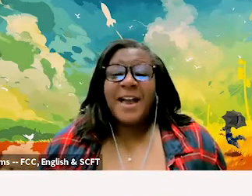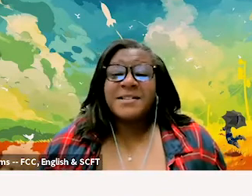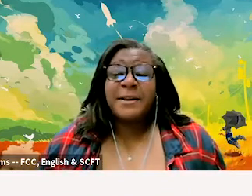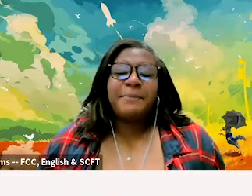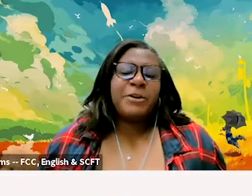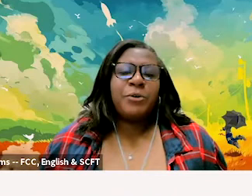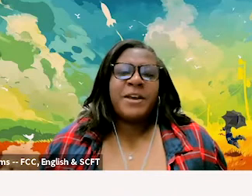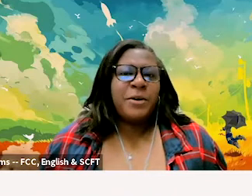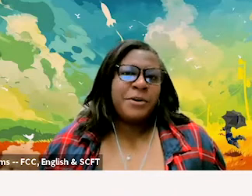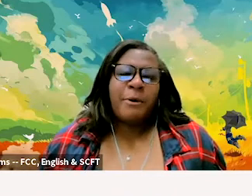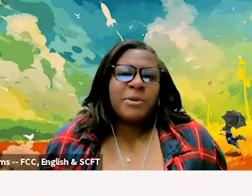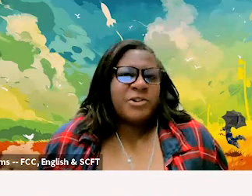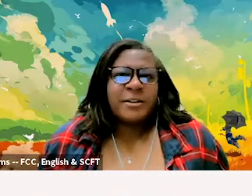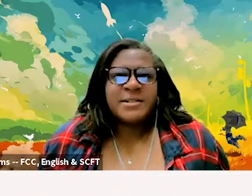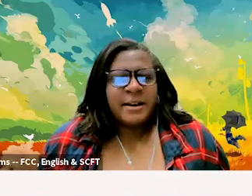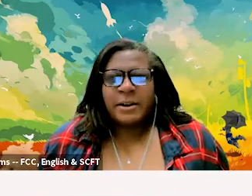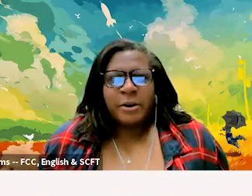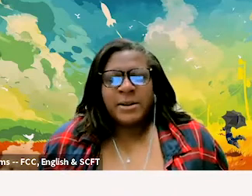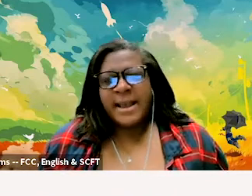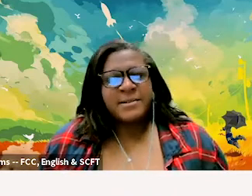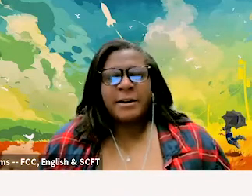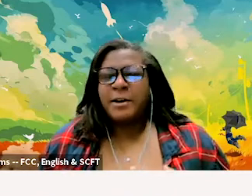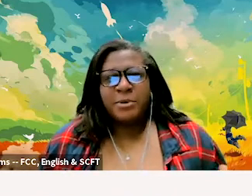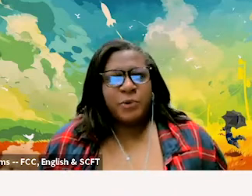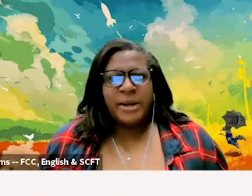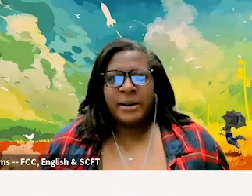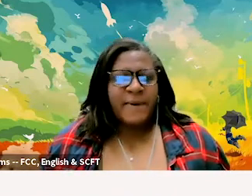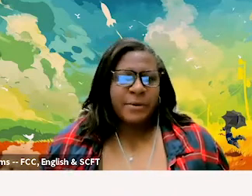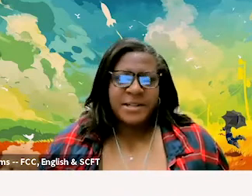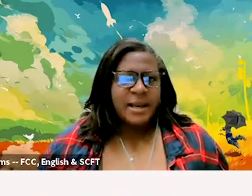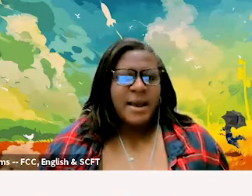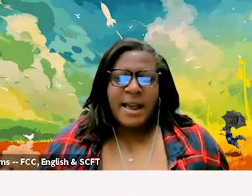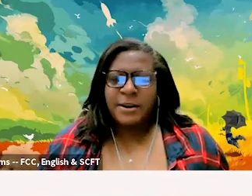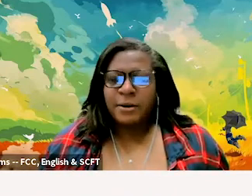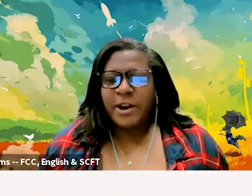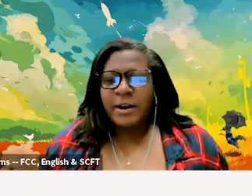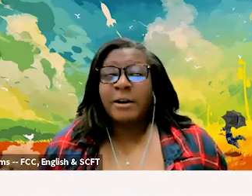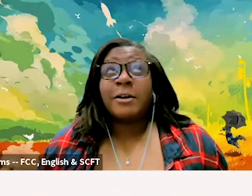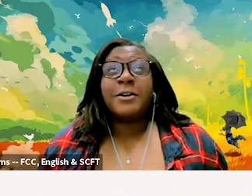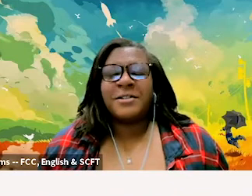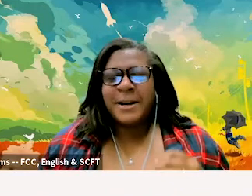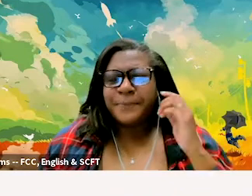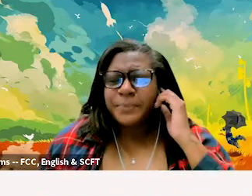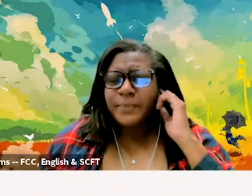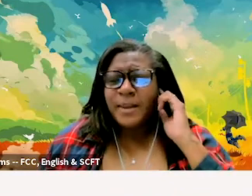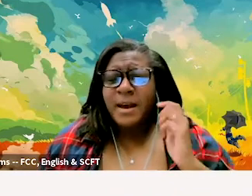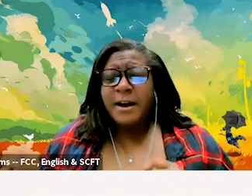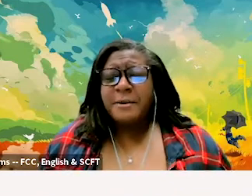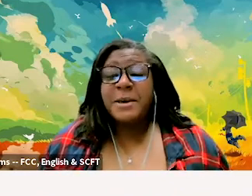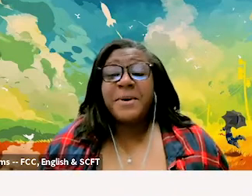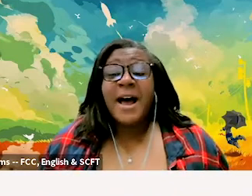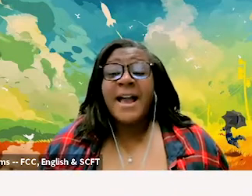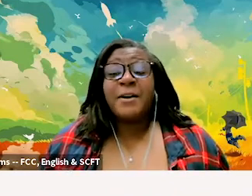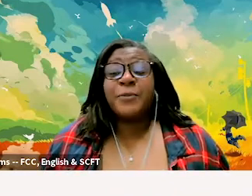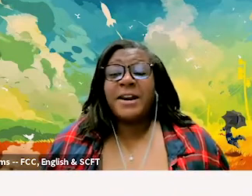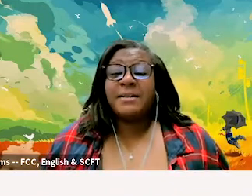if you can't attend, make sure that you know your department chairs. They're your liaison between faculty and your chair or your dean.